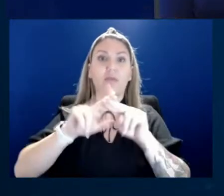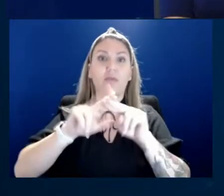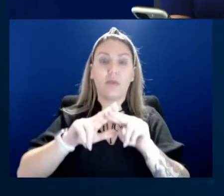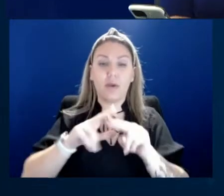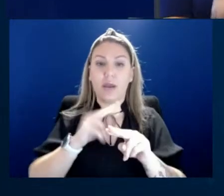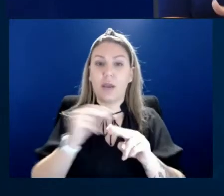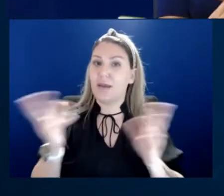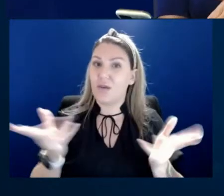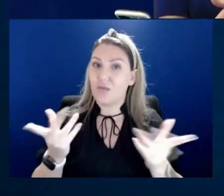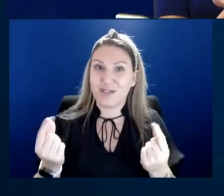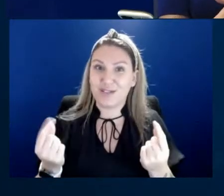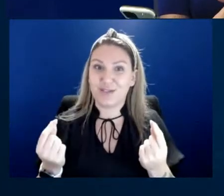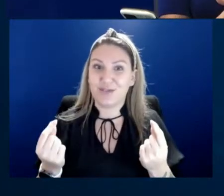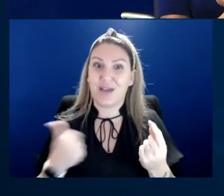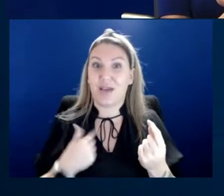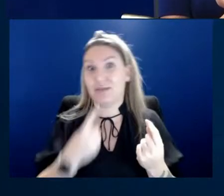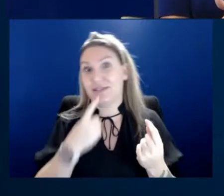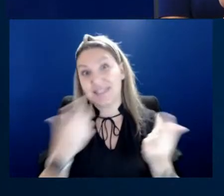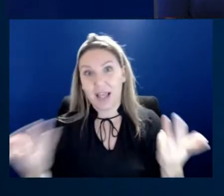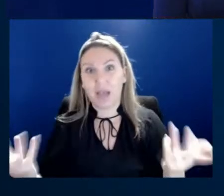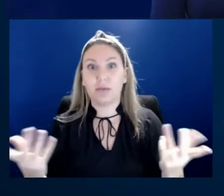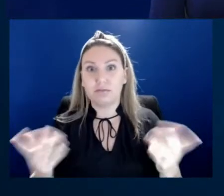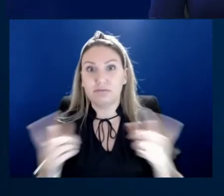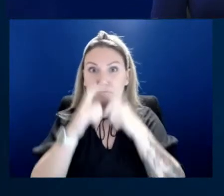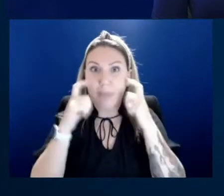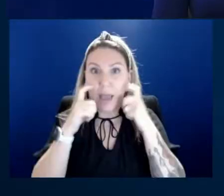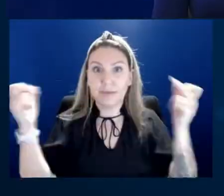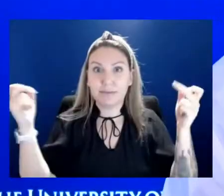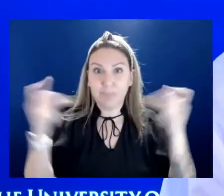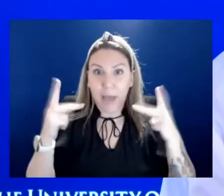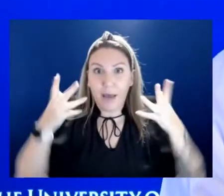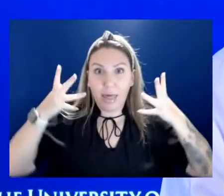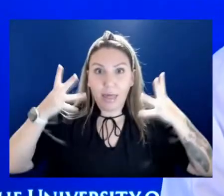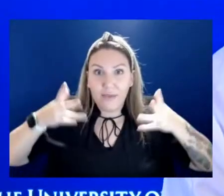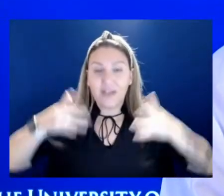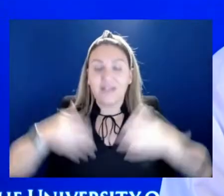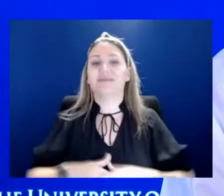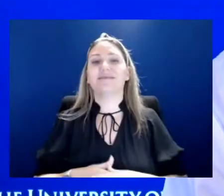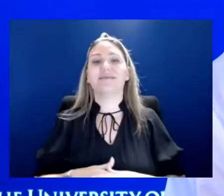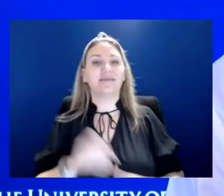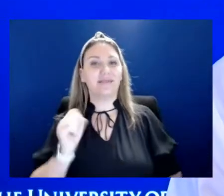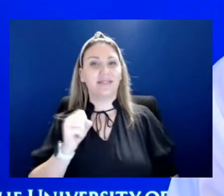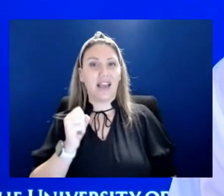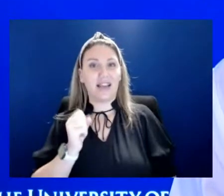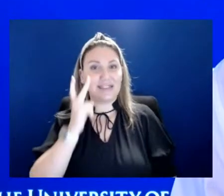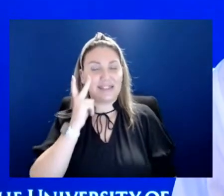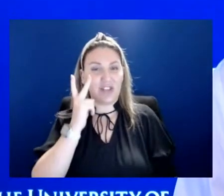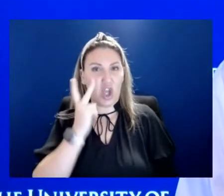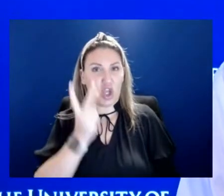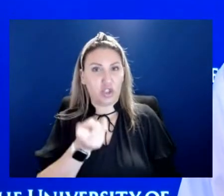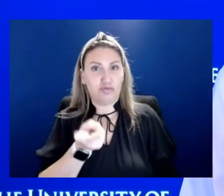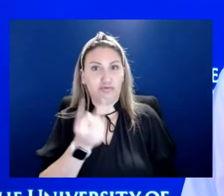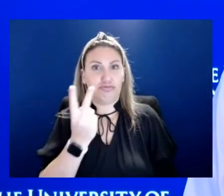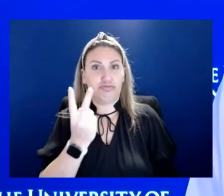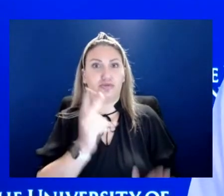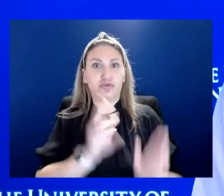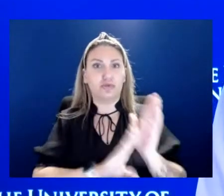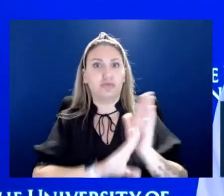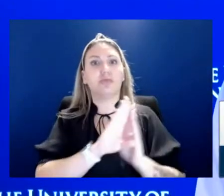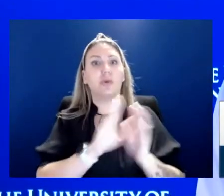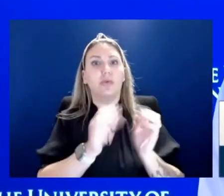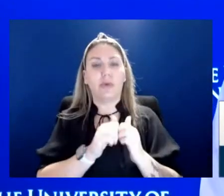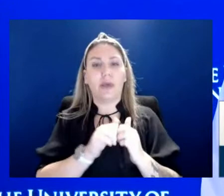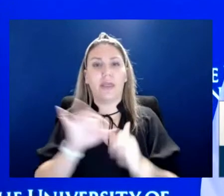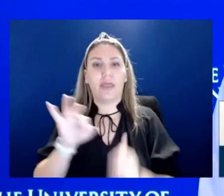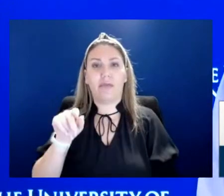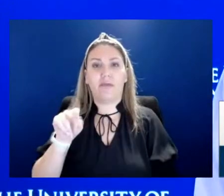do? I would say, put the mask back on, right? Yeah. I mean, we saw 2 waves of influenza this year,